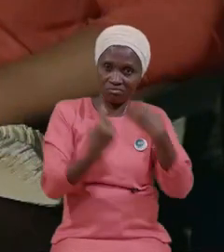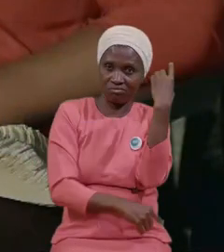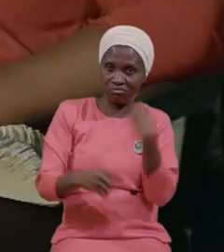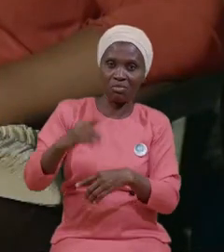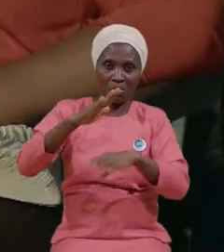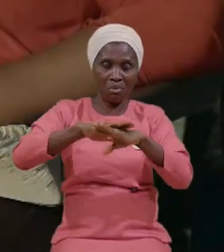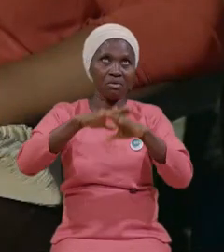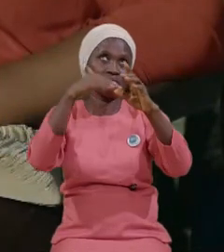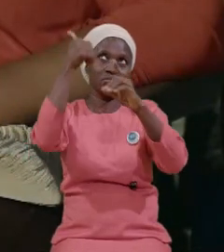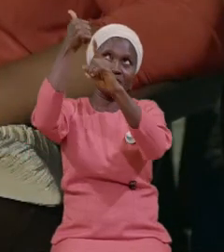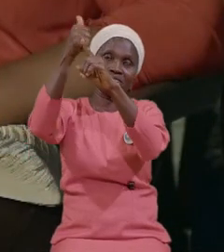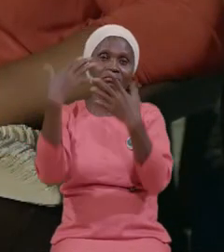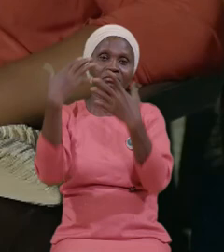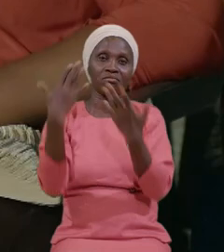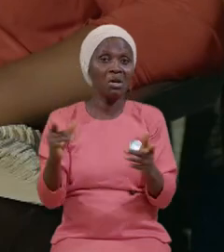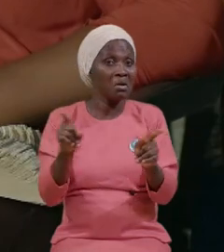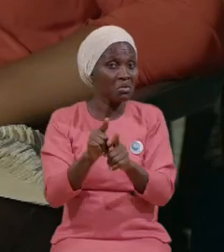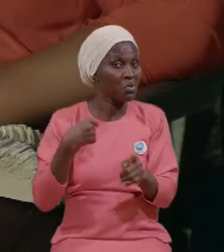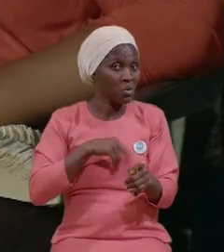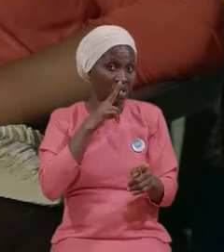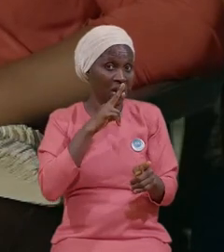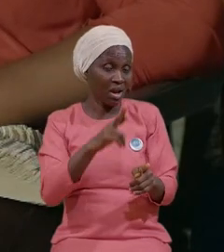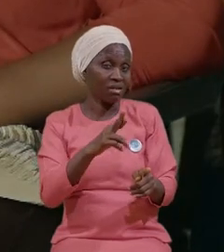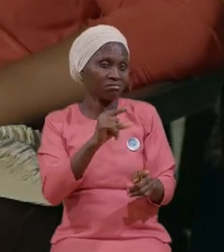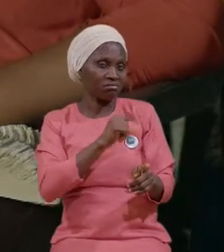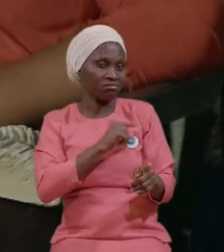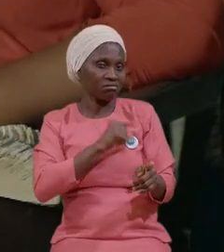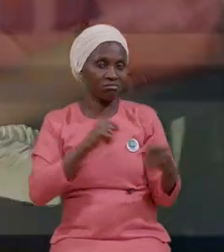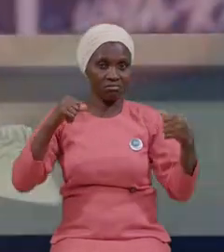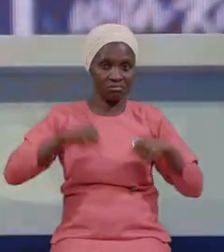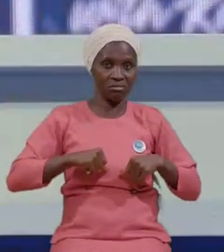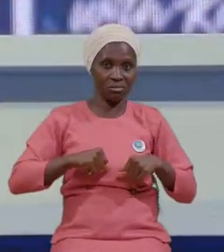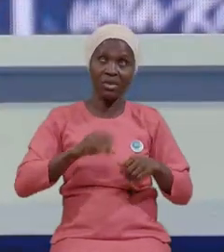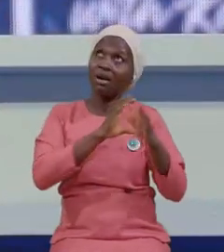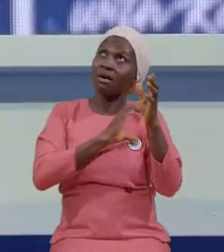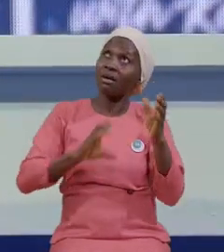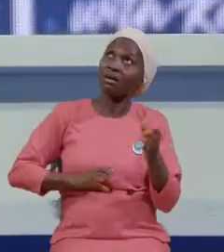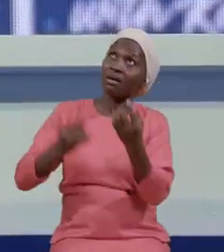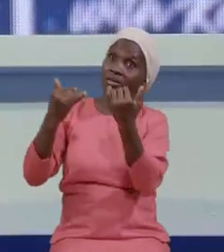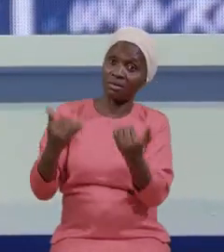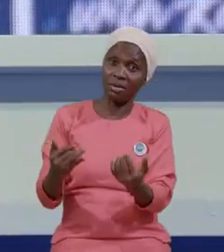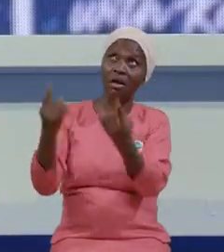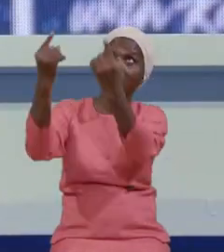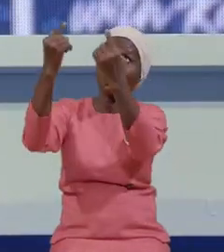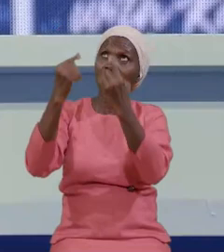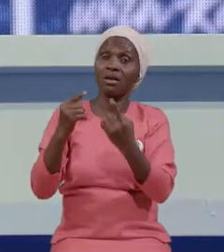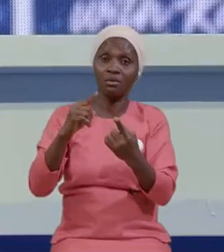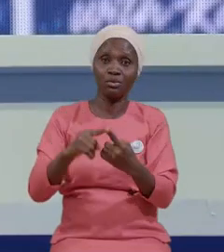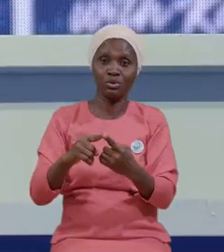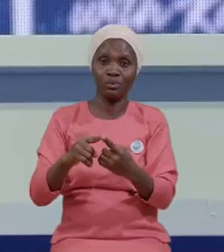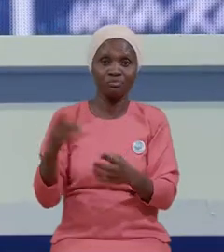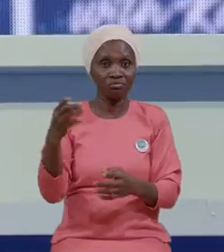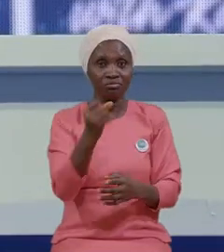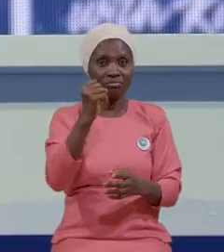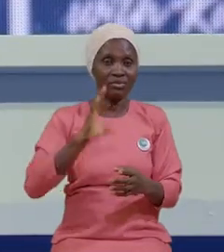Even though we are guilty and condemned, Christ has now come to take our